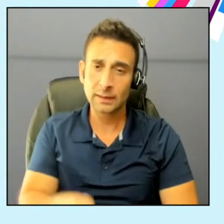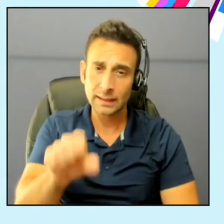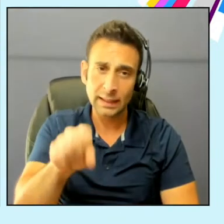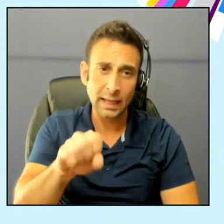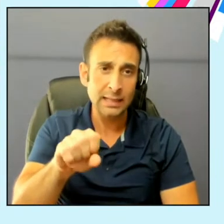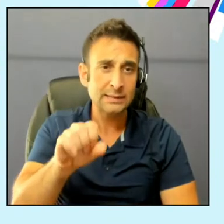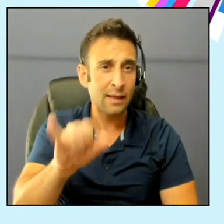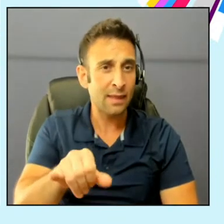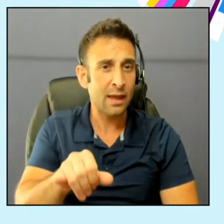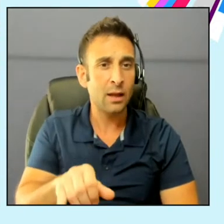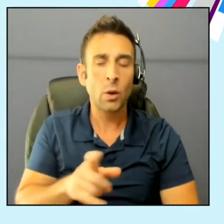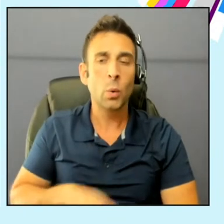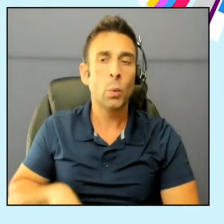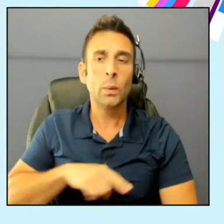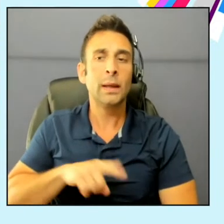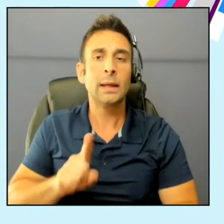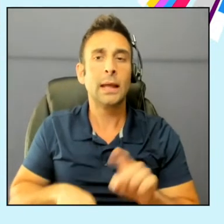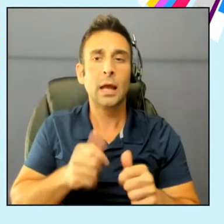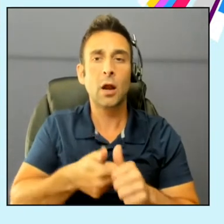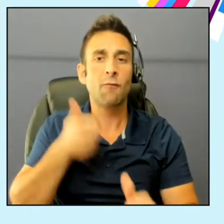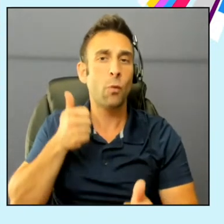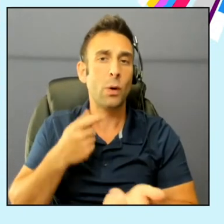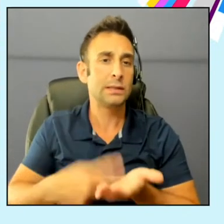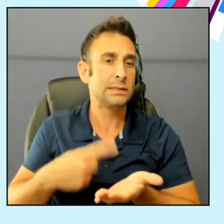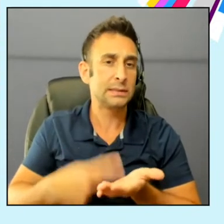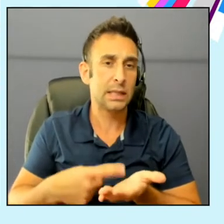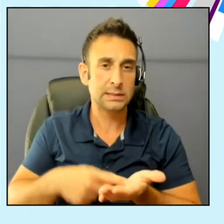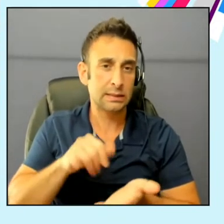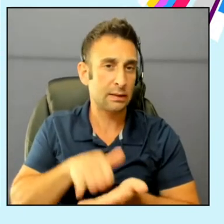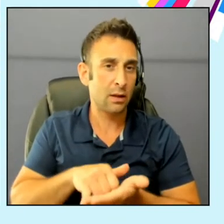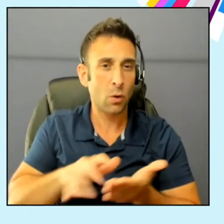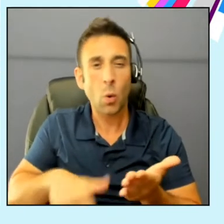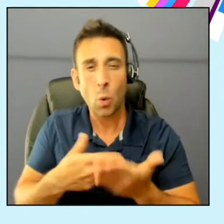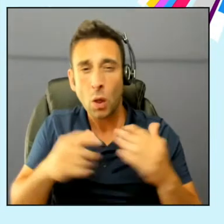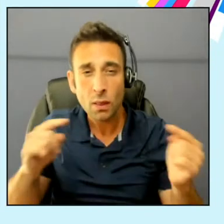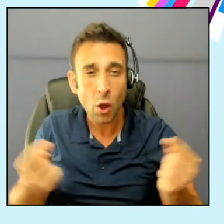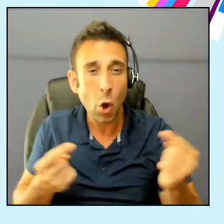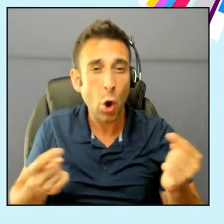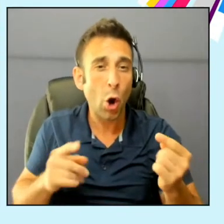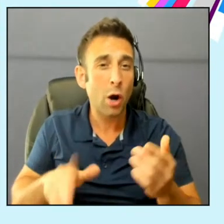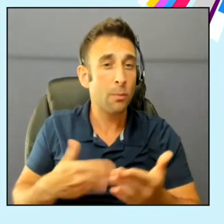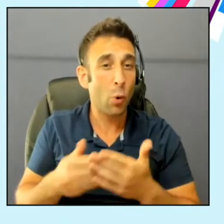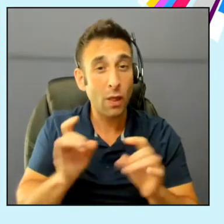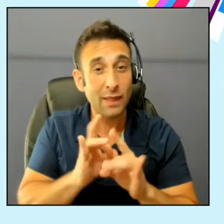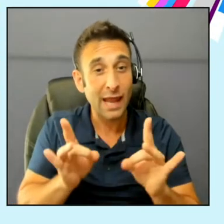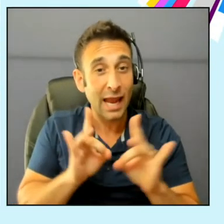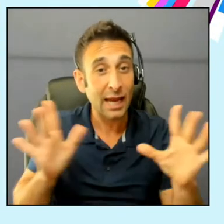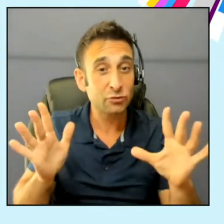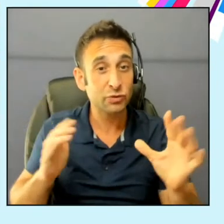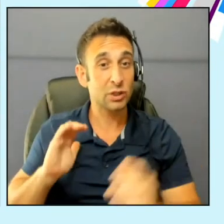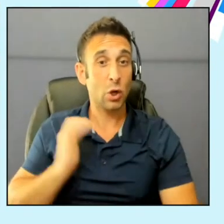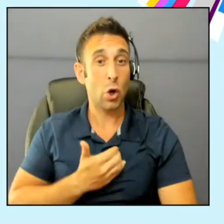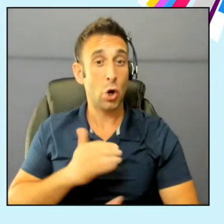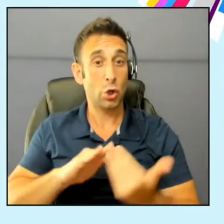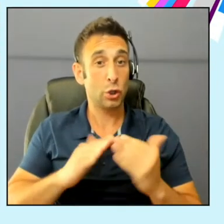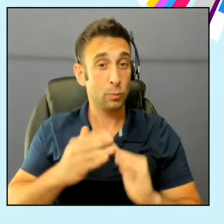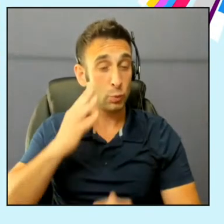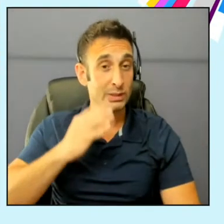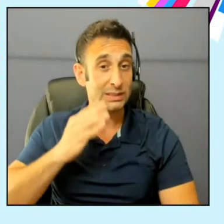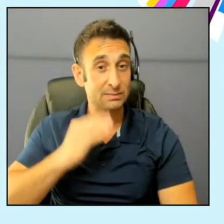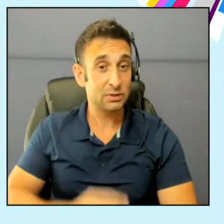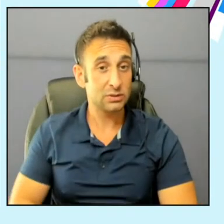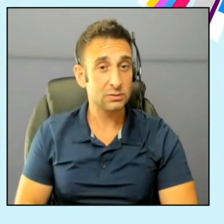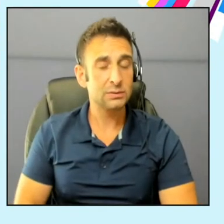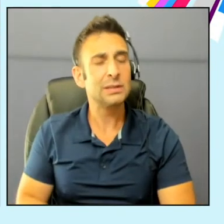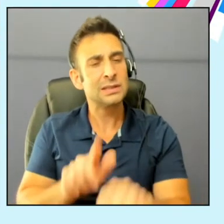we cannot avoid the conversation on all the harm and all the hatred that our community goes through. But we can also celebrate the